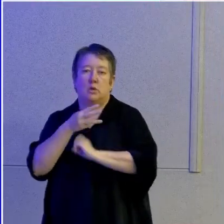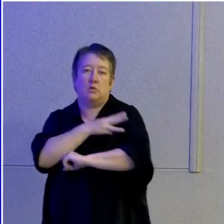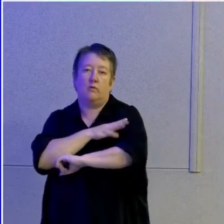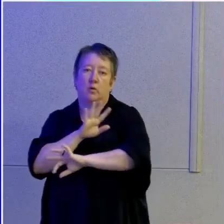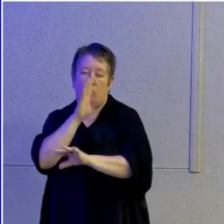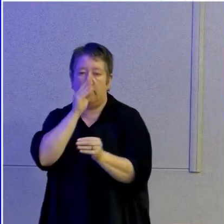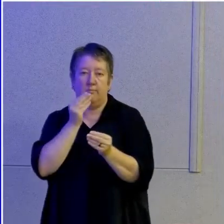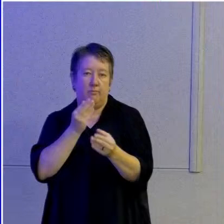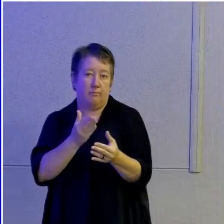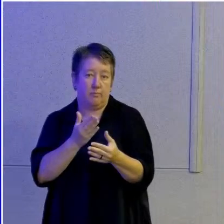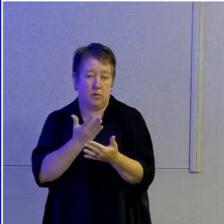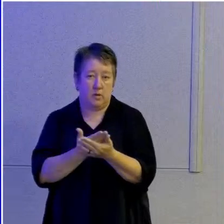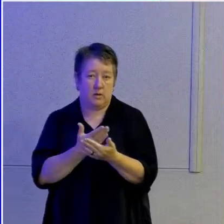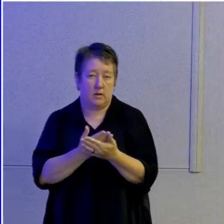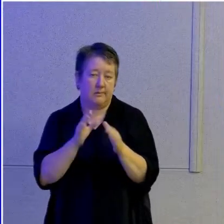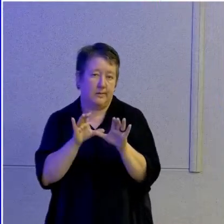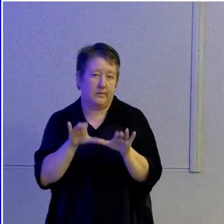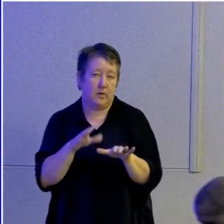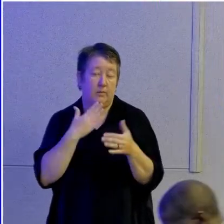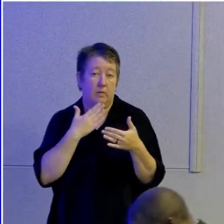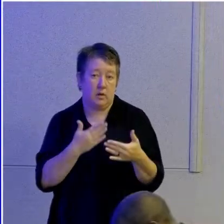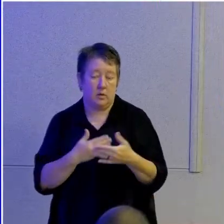relevant certificate. Thank you.